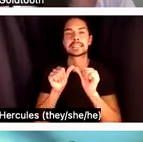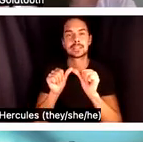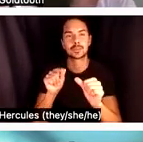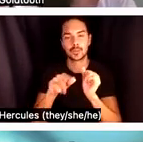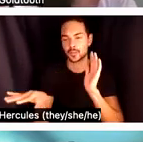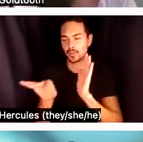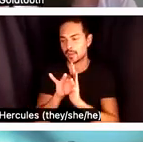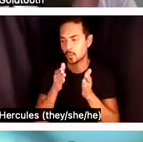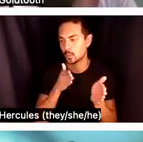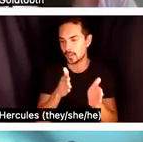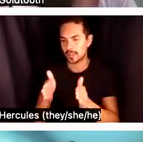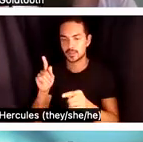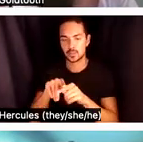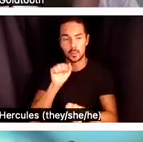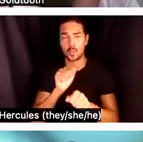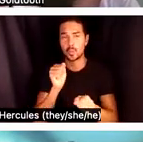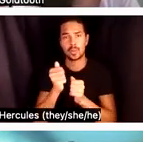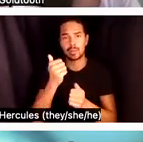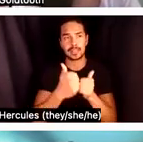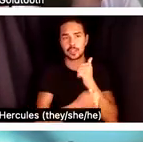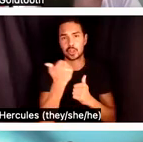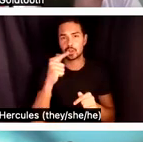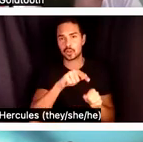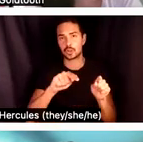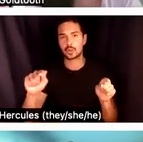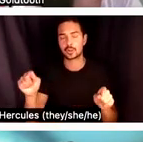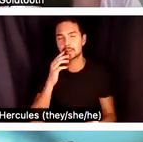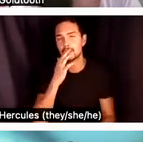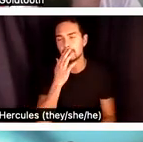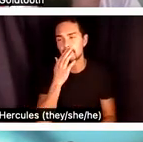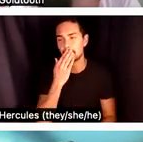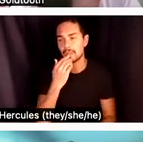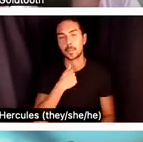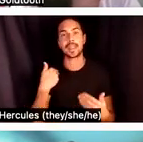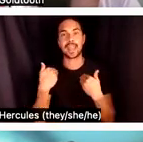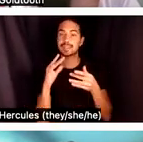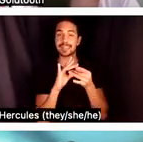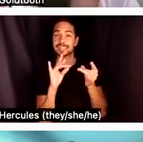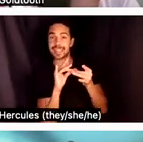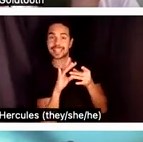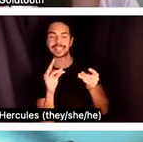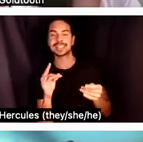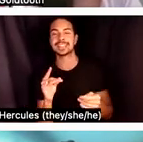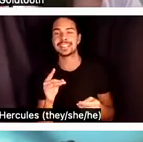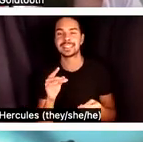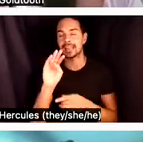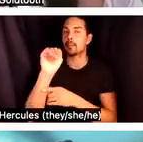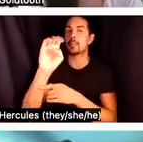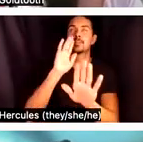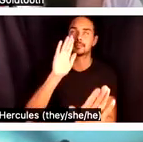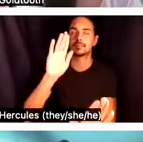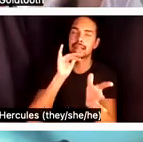find ways to work with one another. We have this saying, it's not a saying, it's a meme.